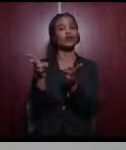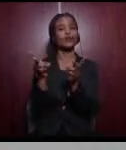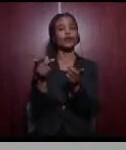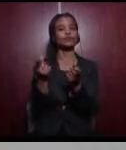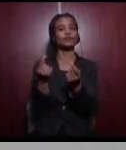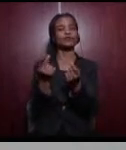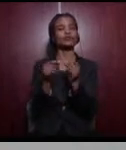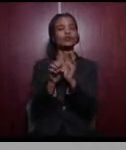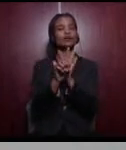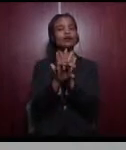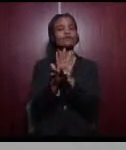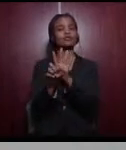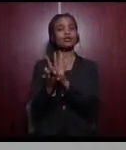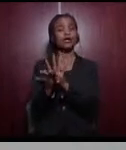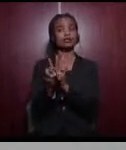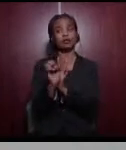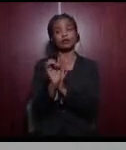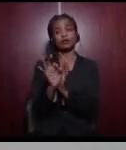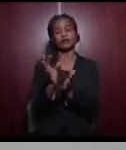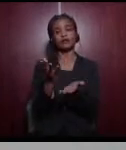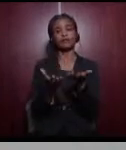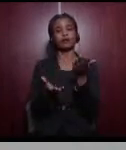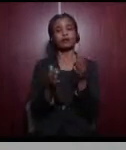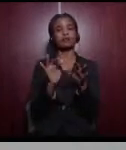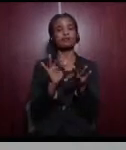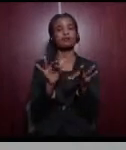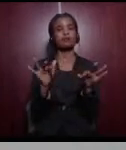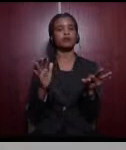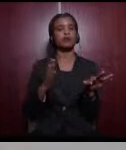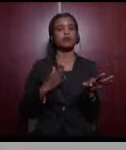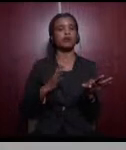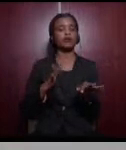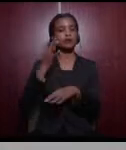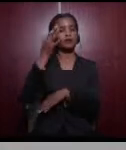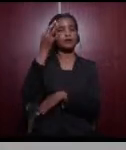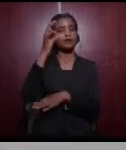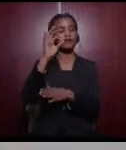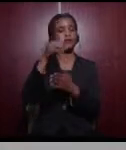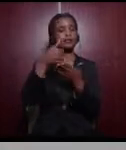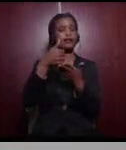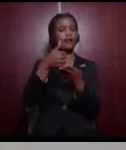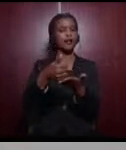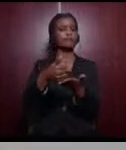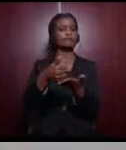ba batlang go thusa government in terms of different